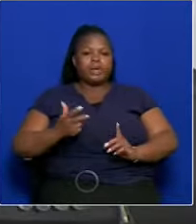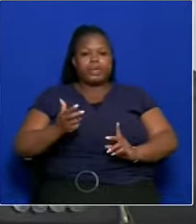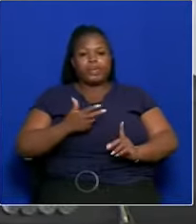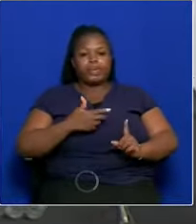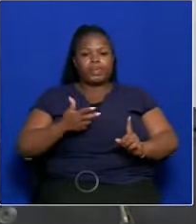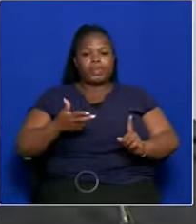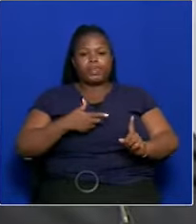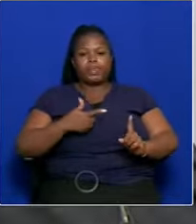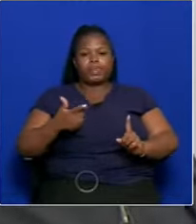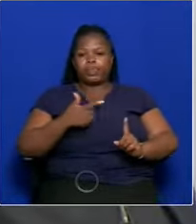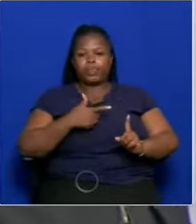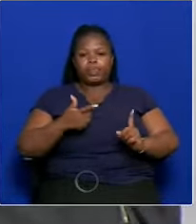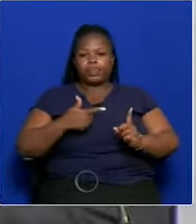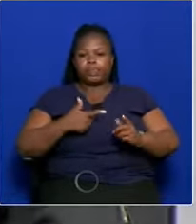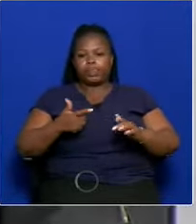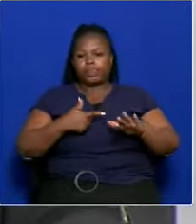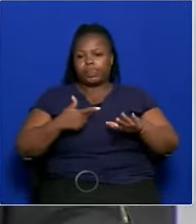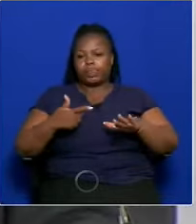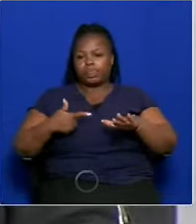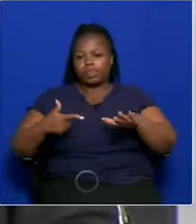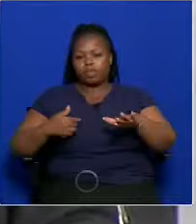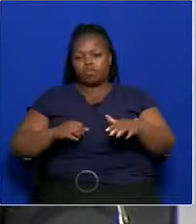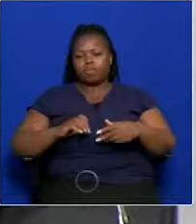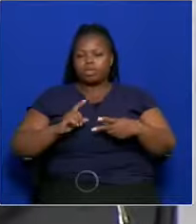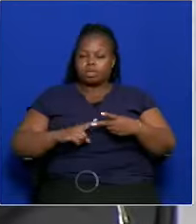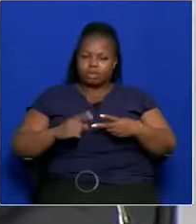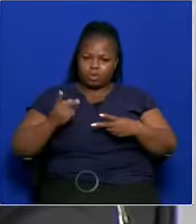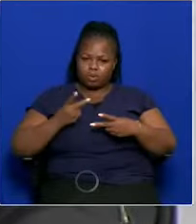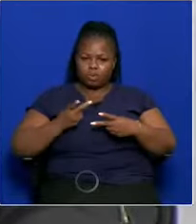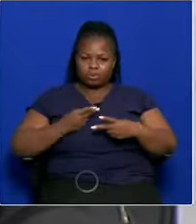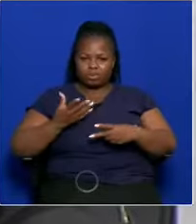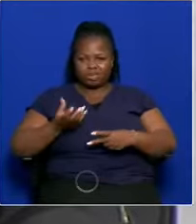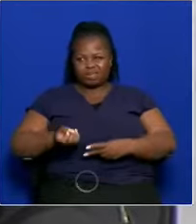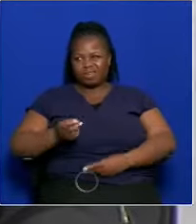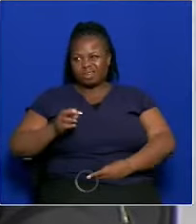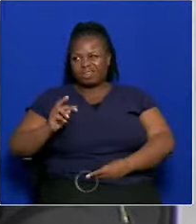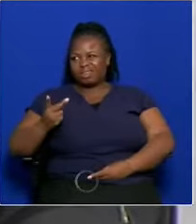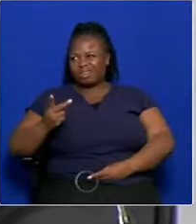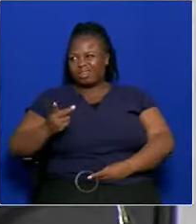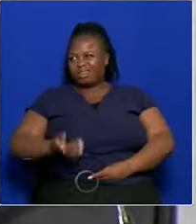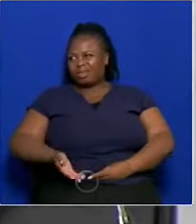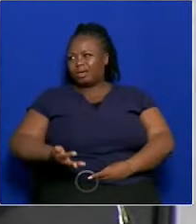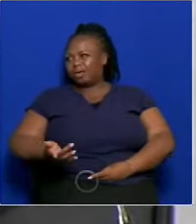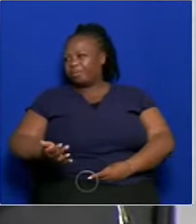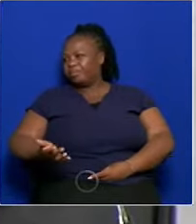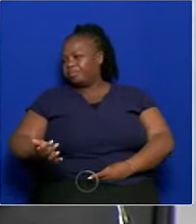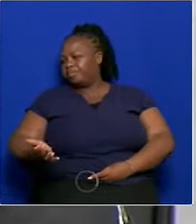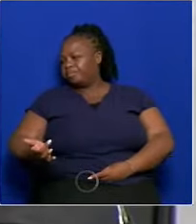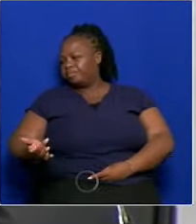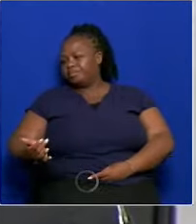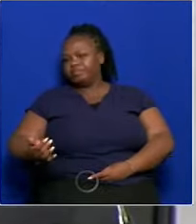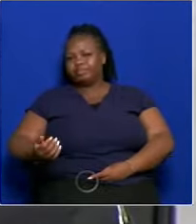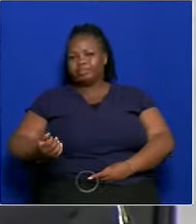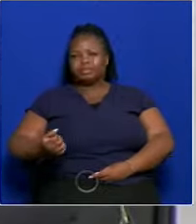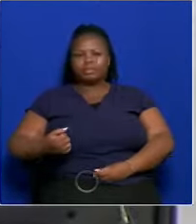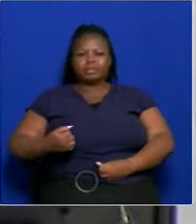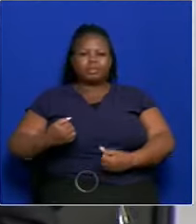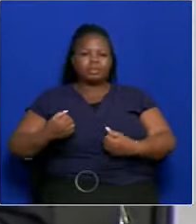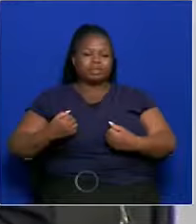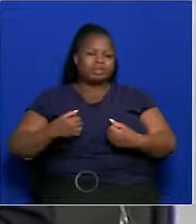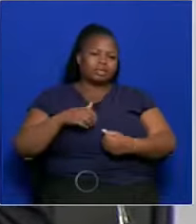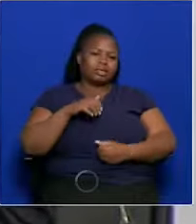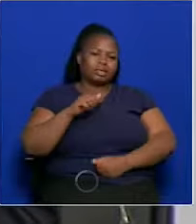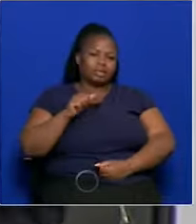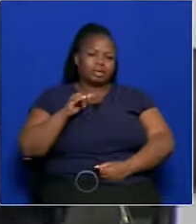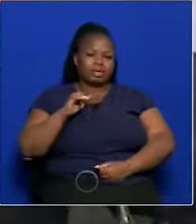were some what do you call, airbag which were out, which you have to go and buy,